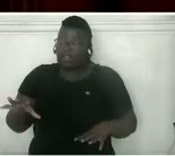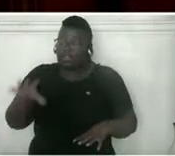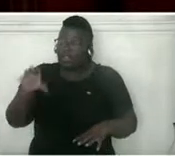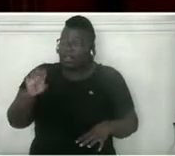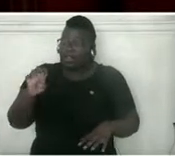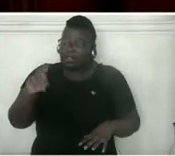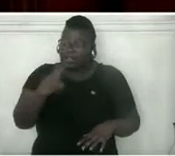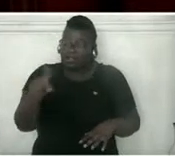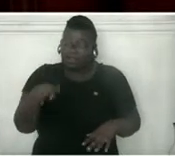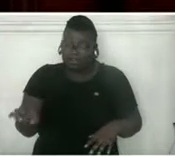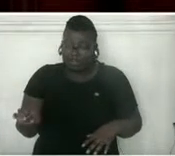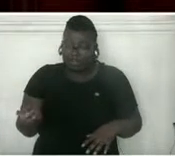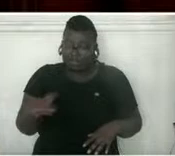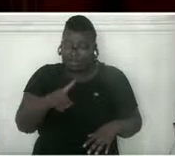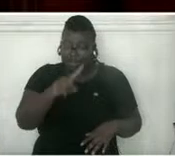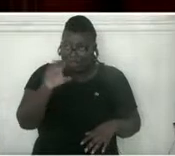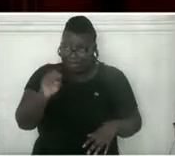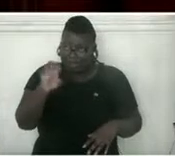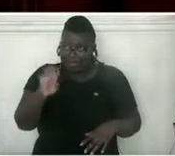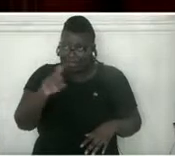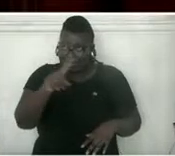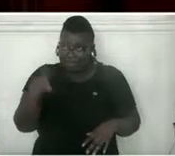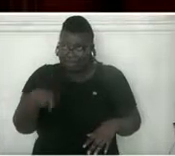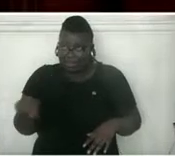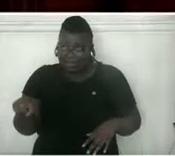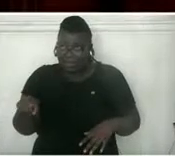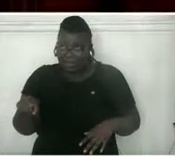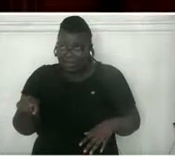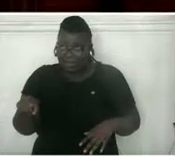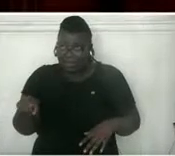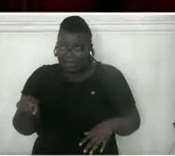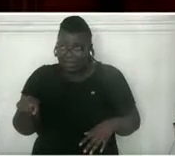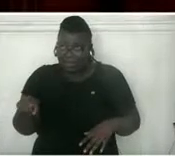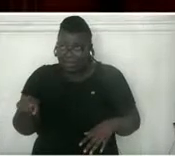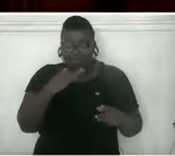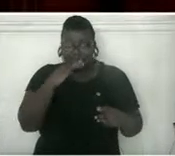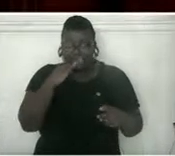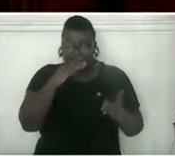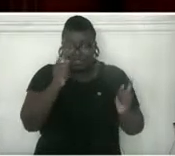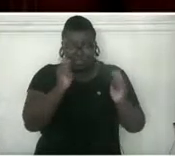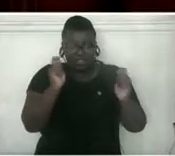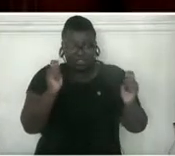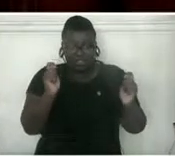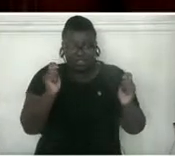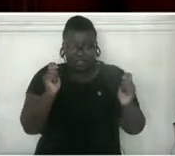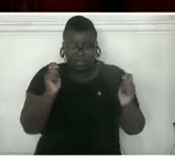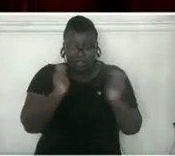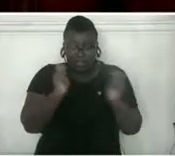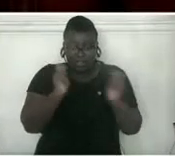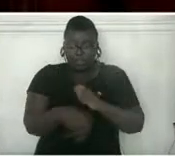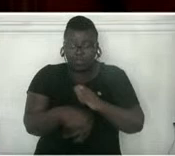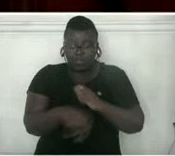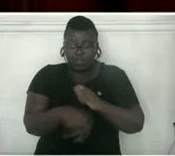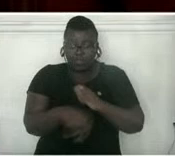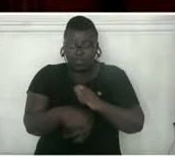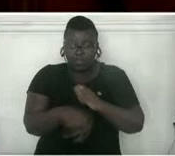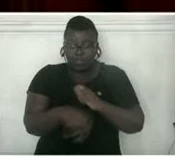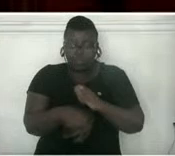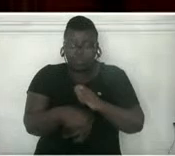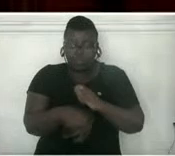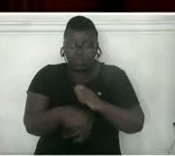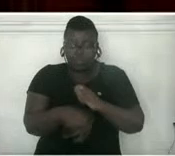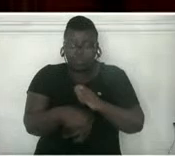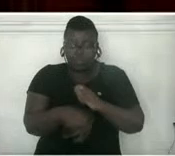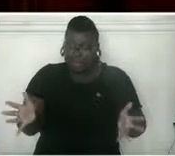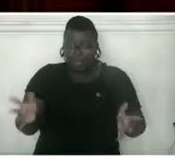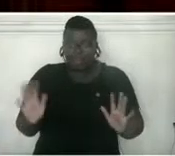transform Uthukela district. It is because of that reason that we have taken a decision that there